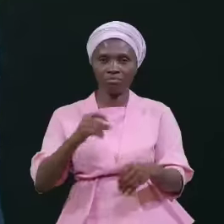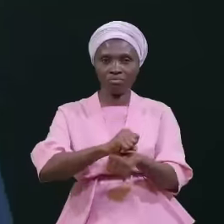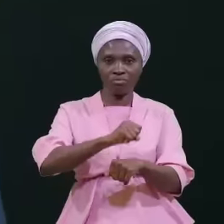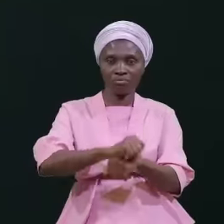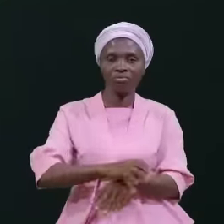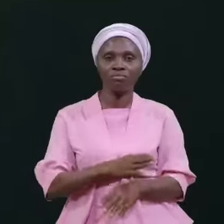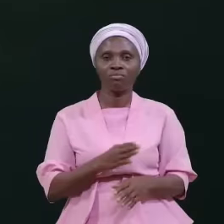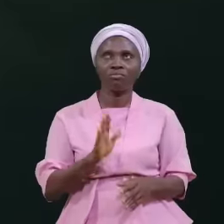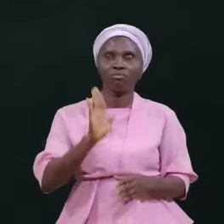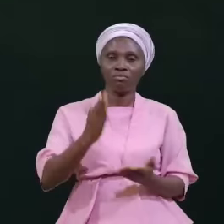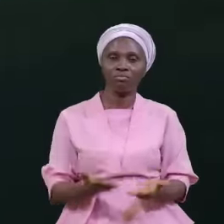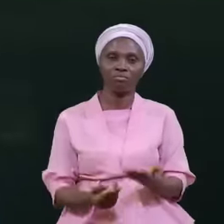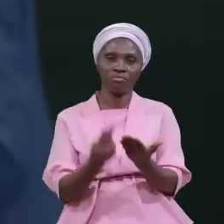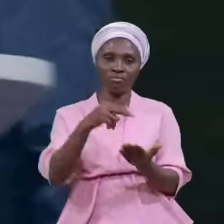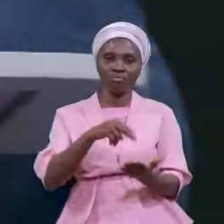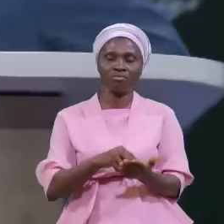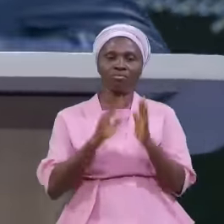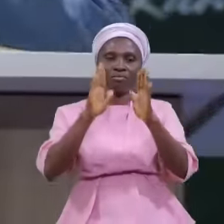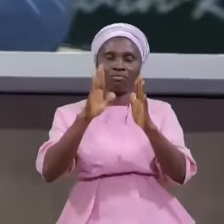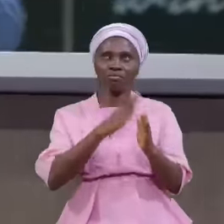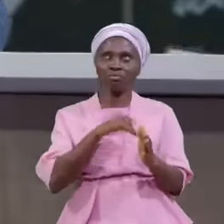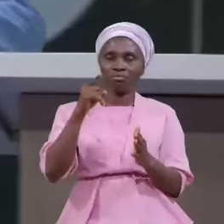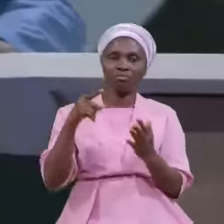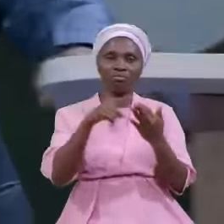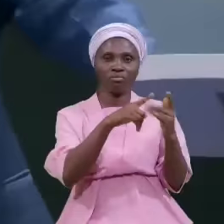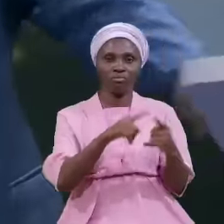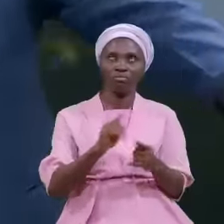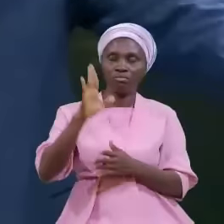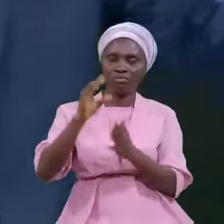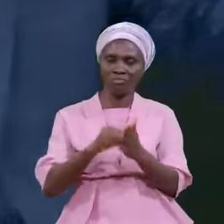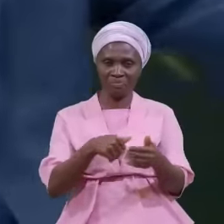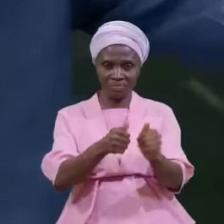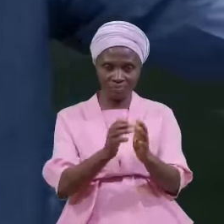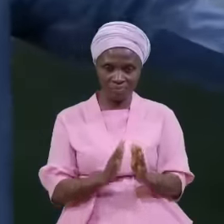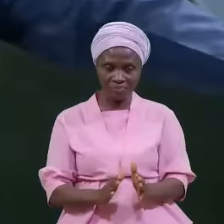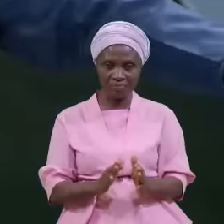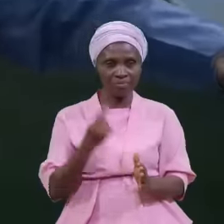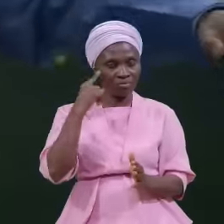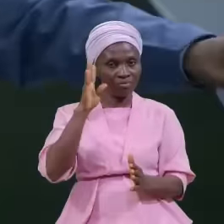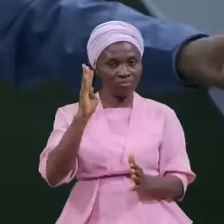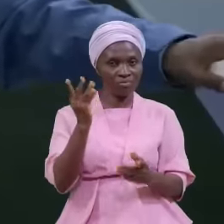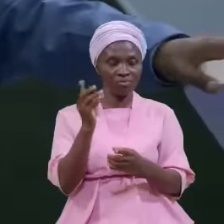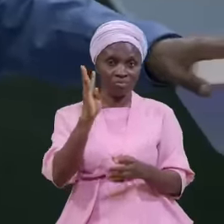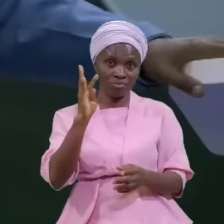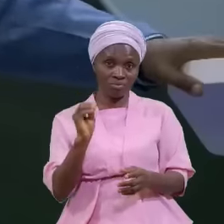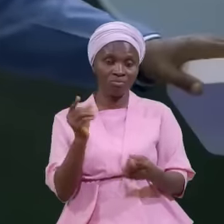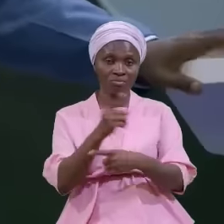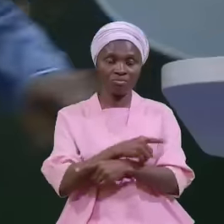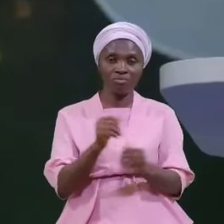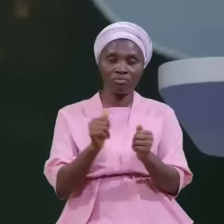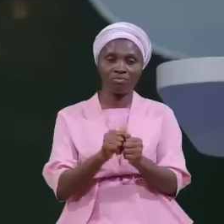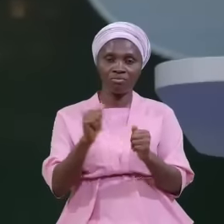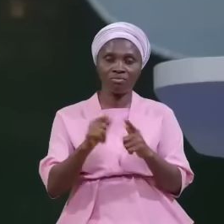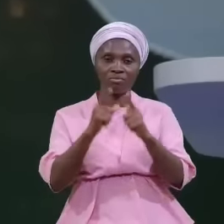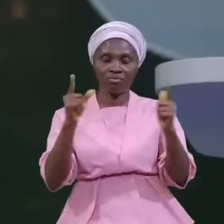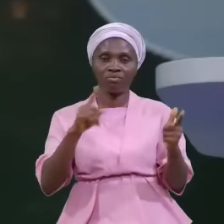his own disciples for within 40 days with infallible proof. And then on the 40th day, he was talking